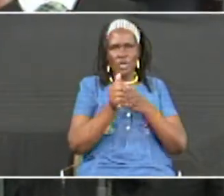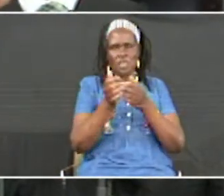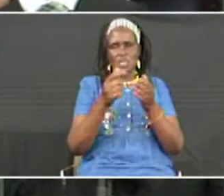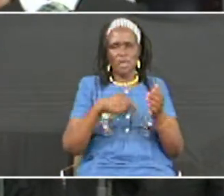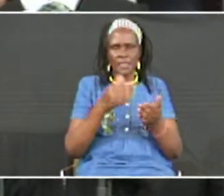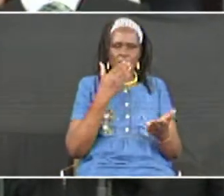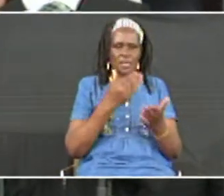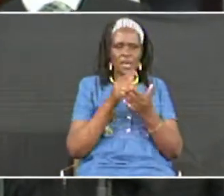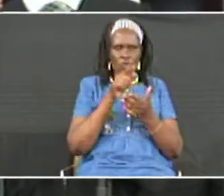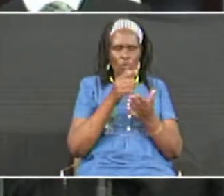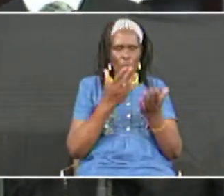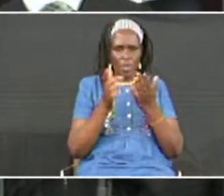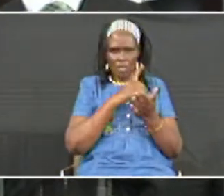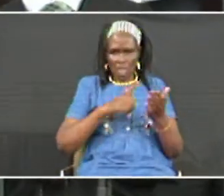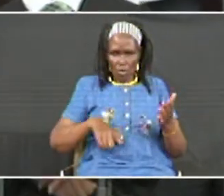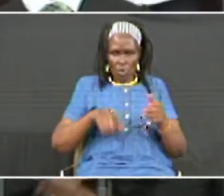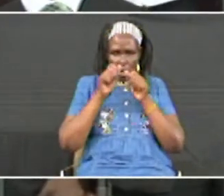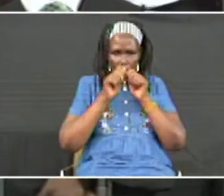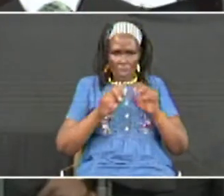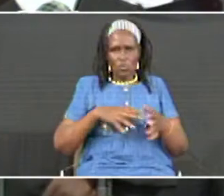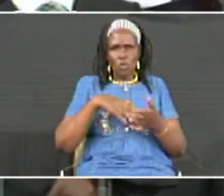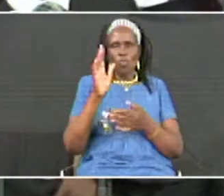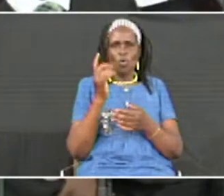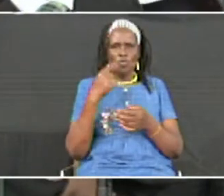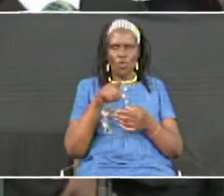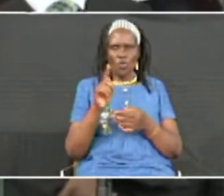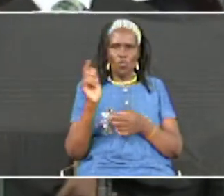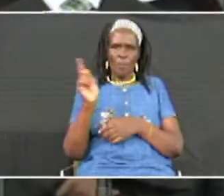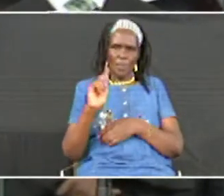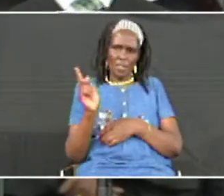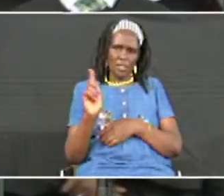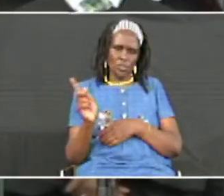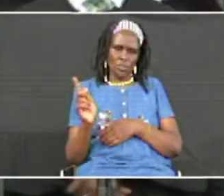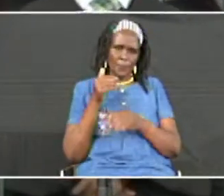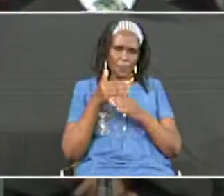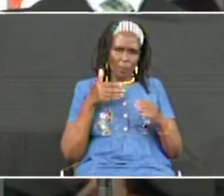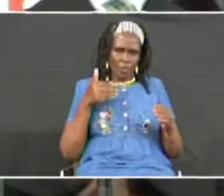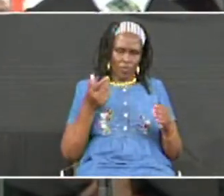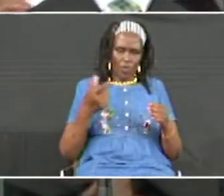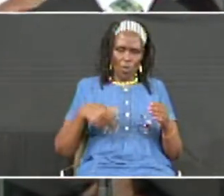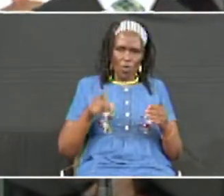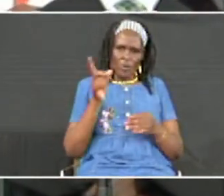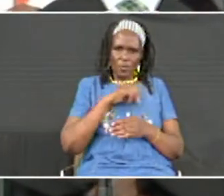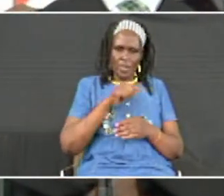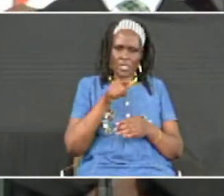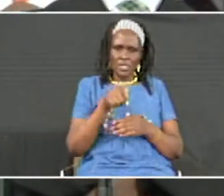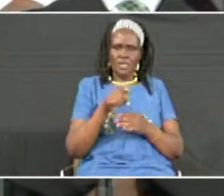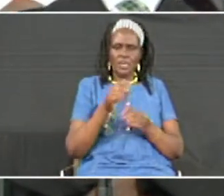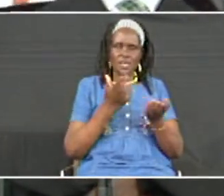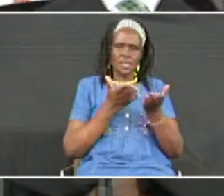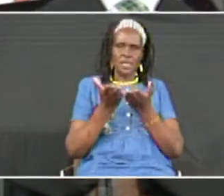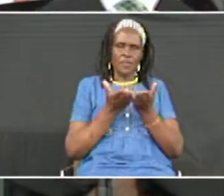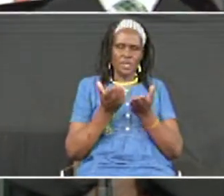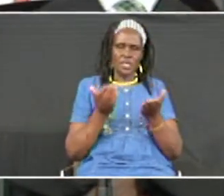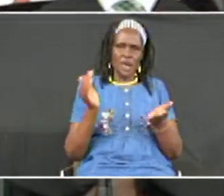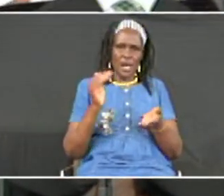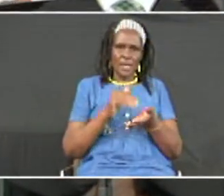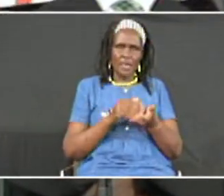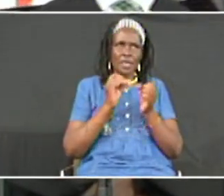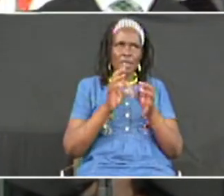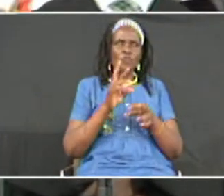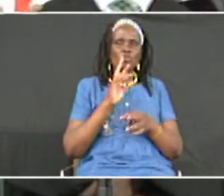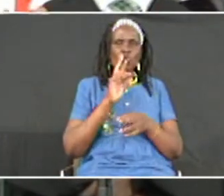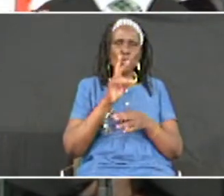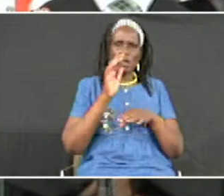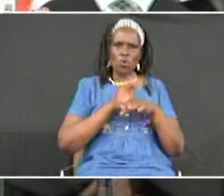bless you for your ministry. Before we finish the service, again, if you are on the other